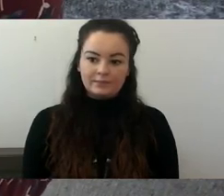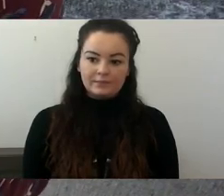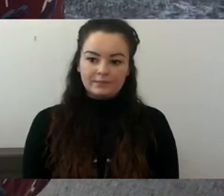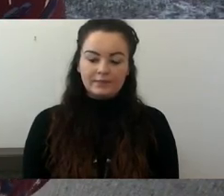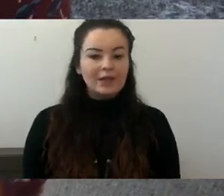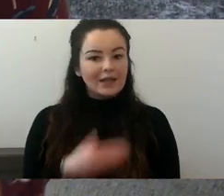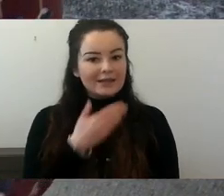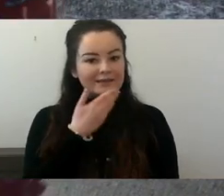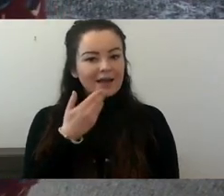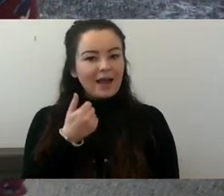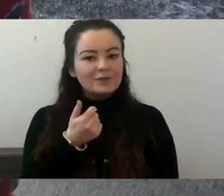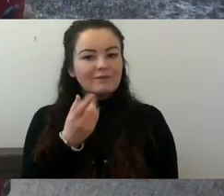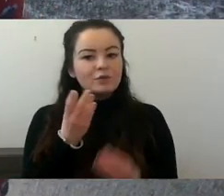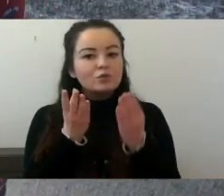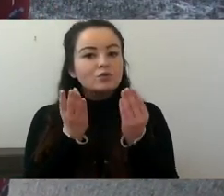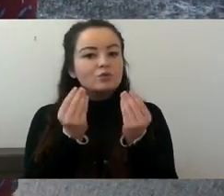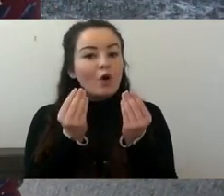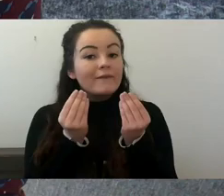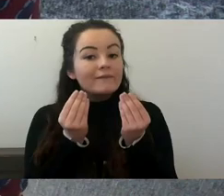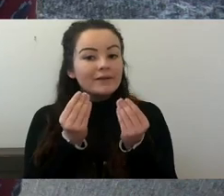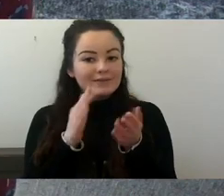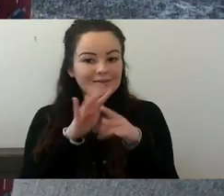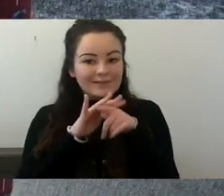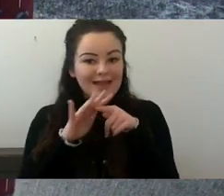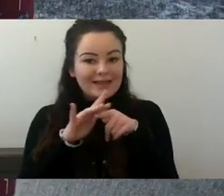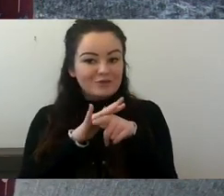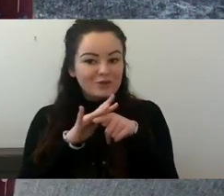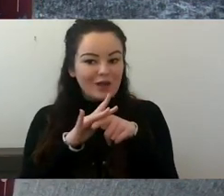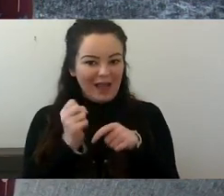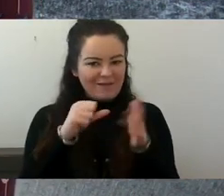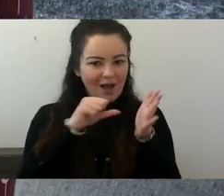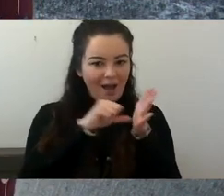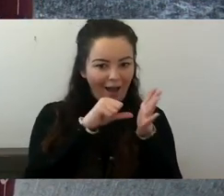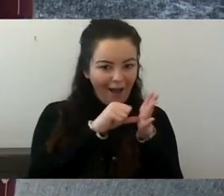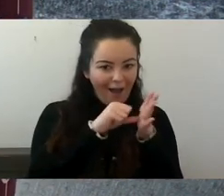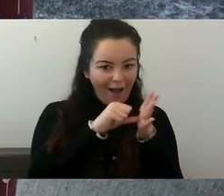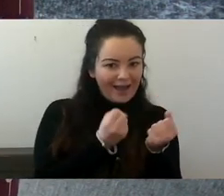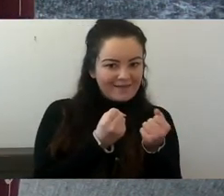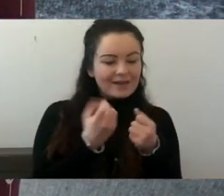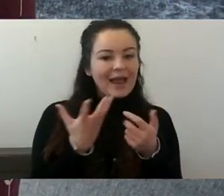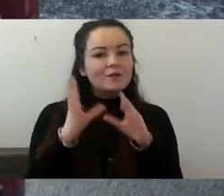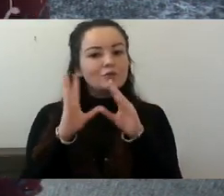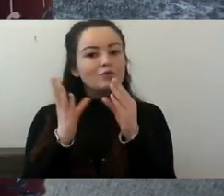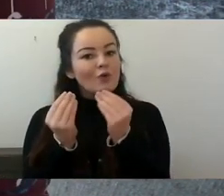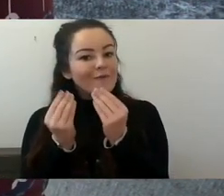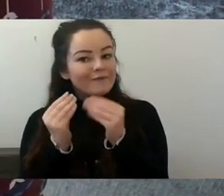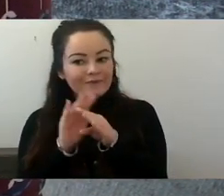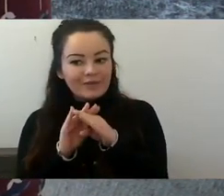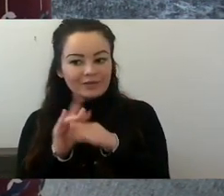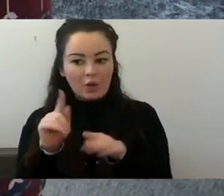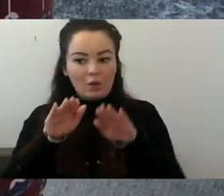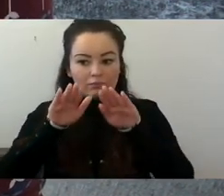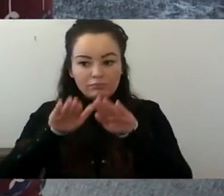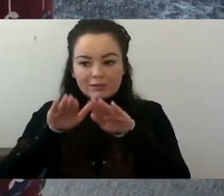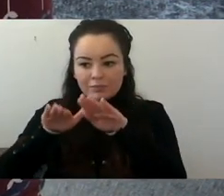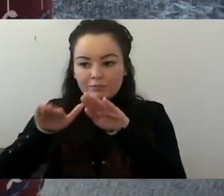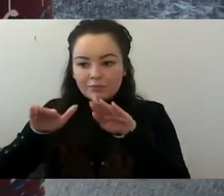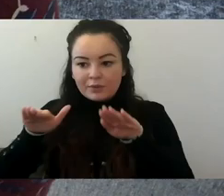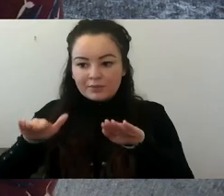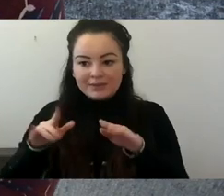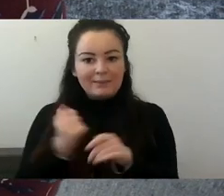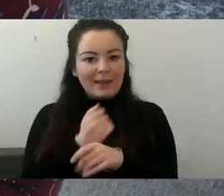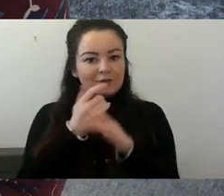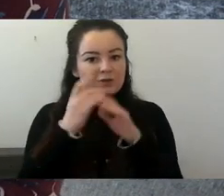Again, it's nice to have some nice soft textures as well. It's the hard ones. So I'm just going to press down all the way